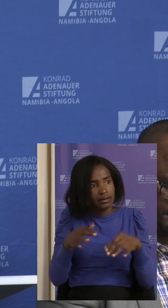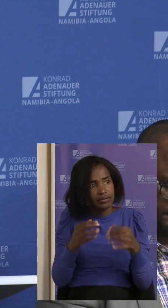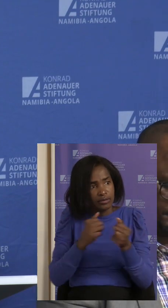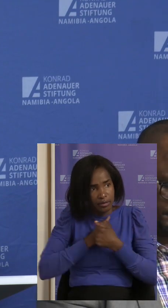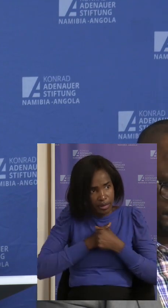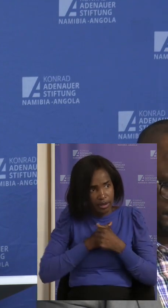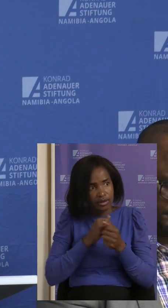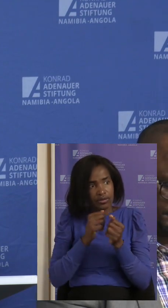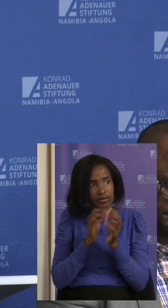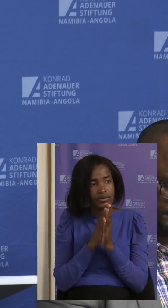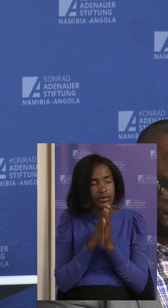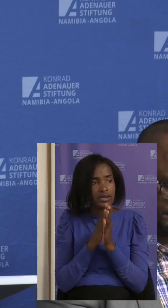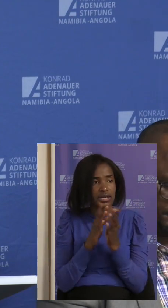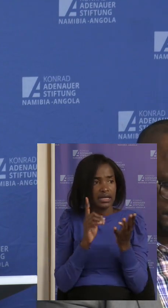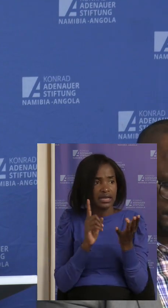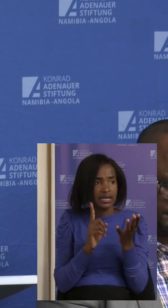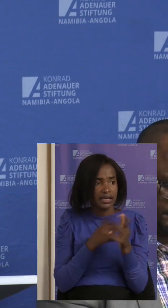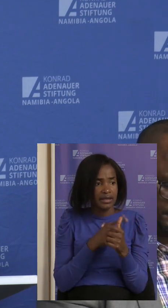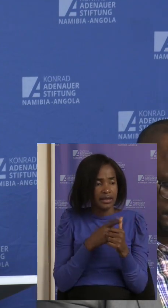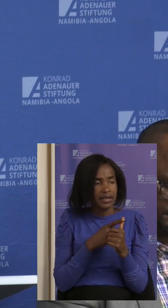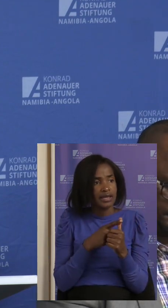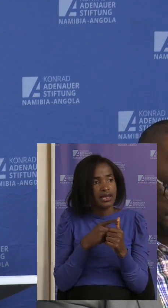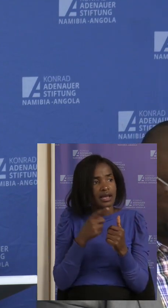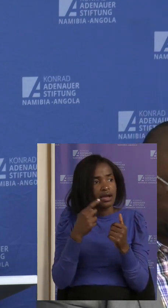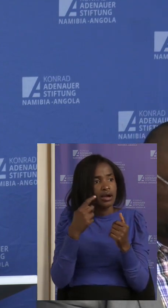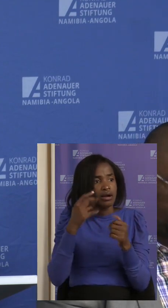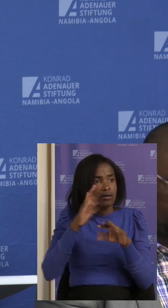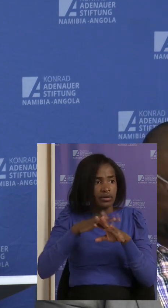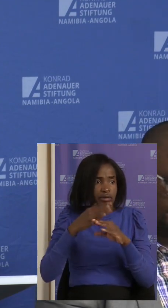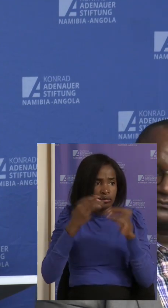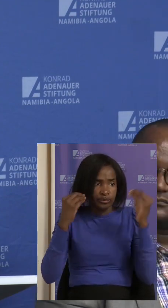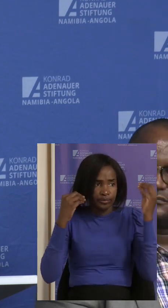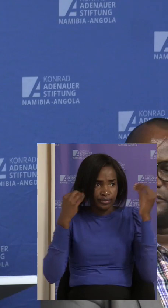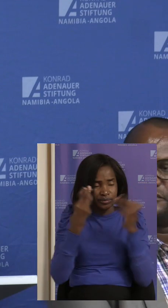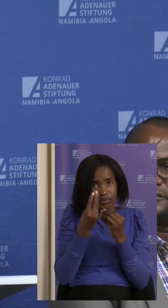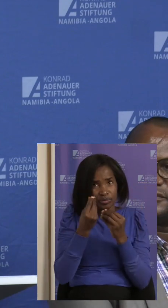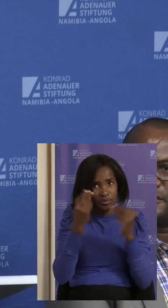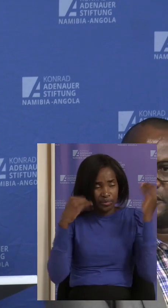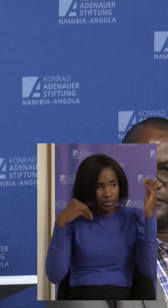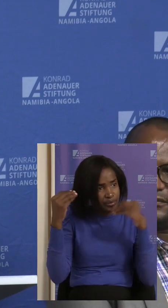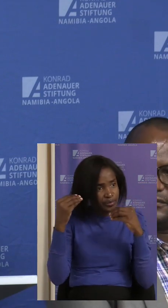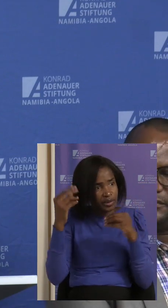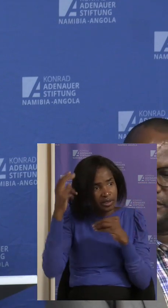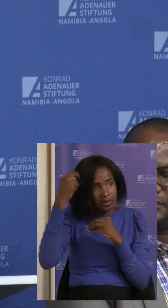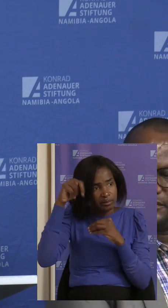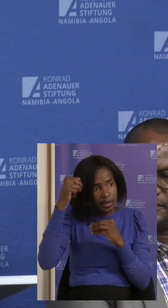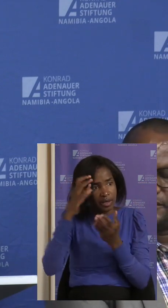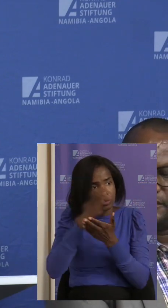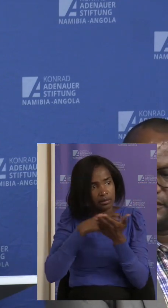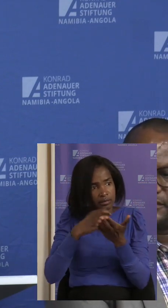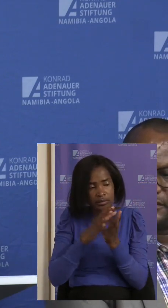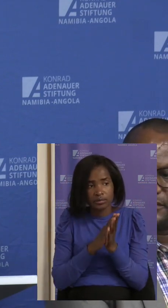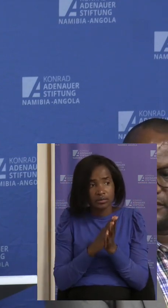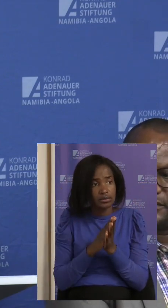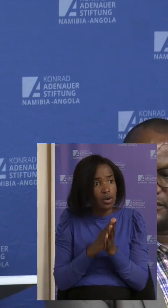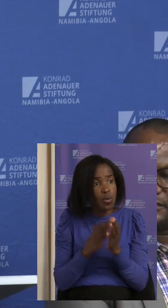guardian. And then you have at institutions of higher learning as well, in terms of fees. Fees continue to move up.